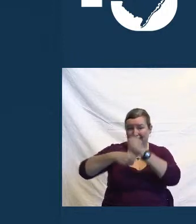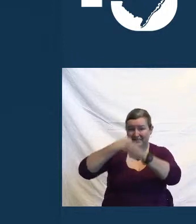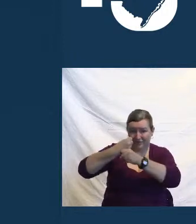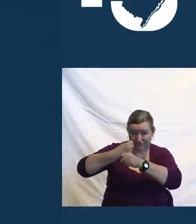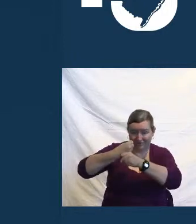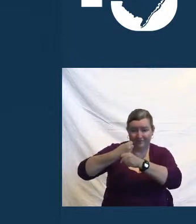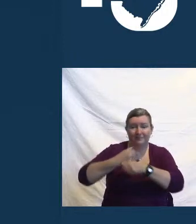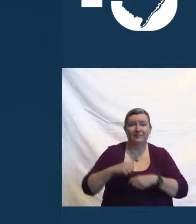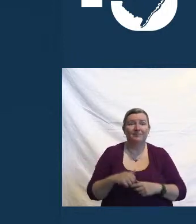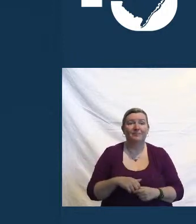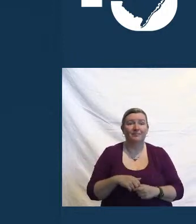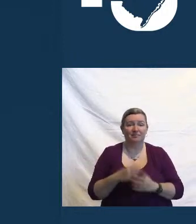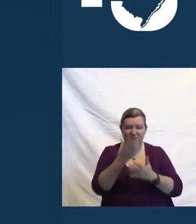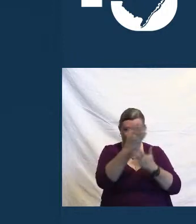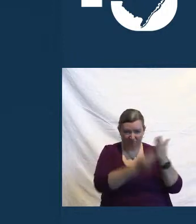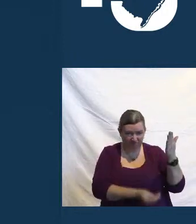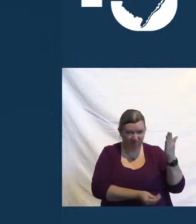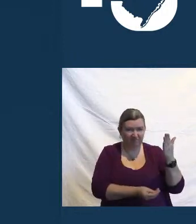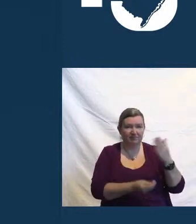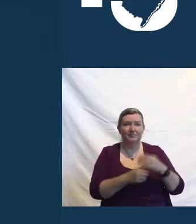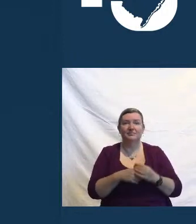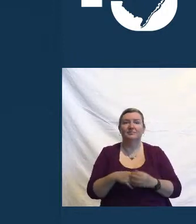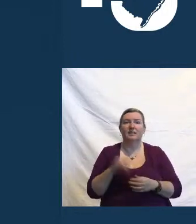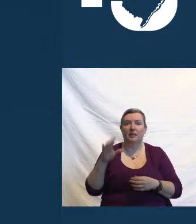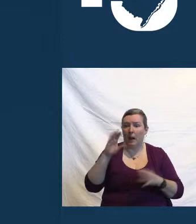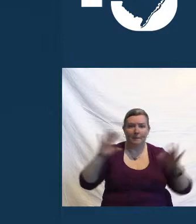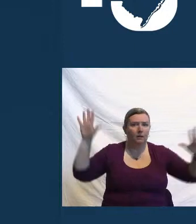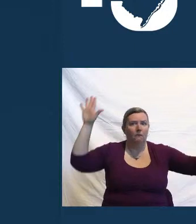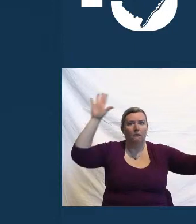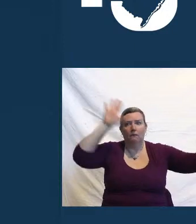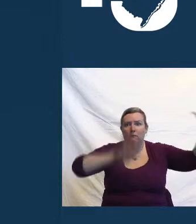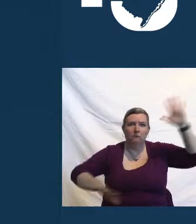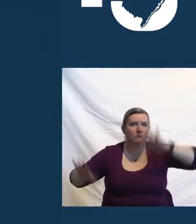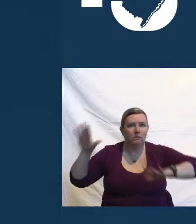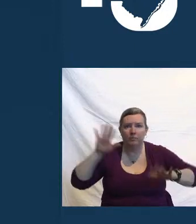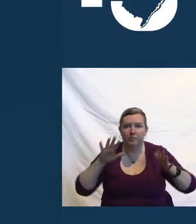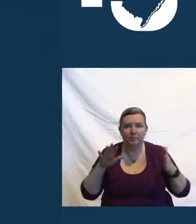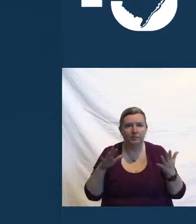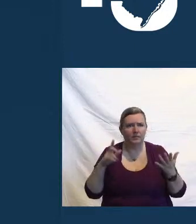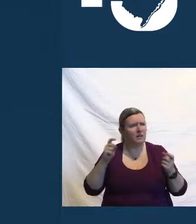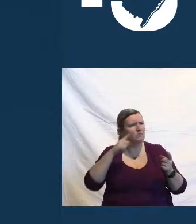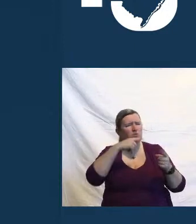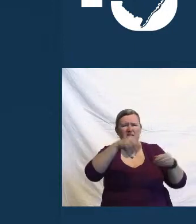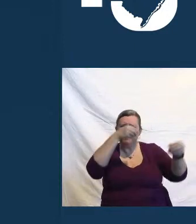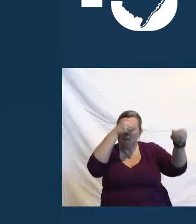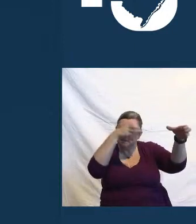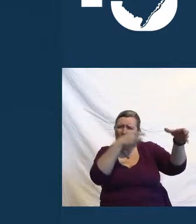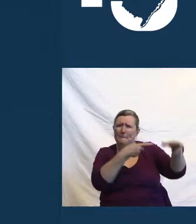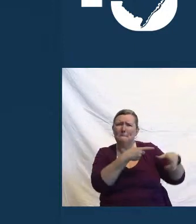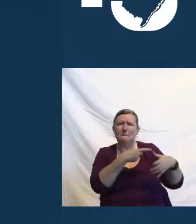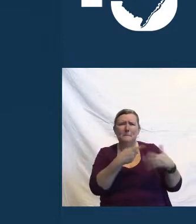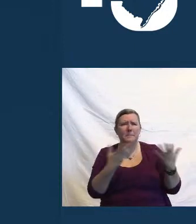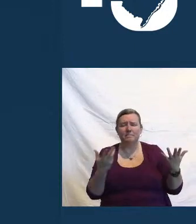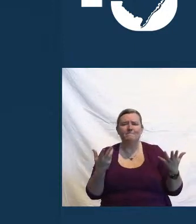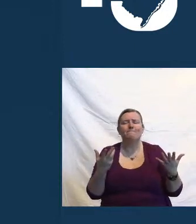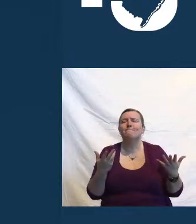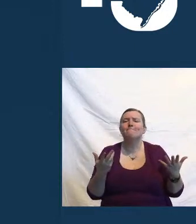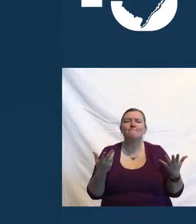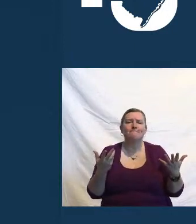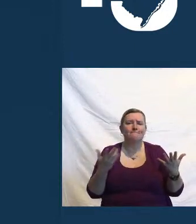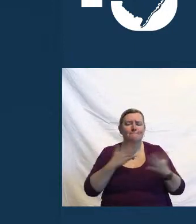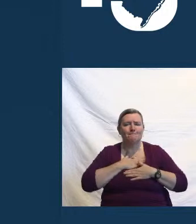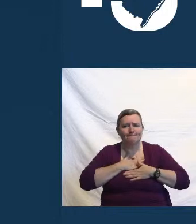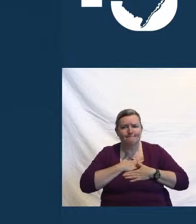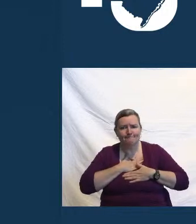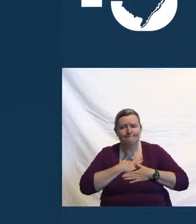gap in institutional knowledge and expertise. Nick left behind his wife, Patricia, with whom I had the great honor